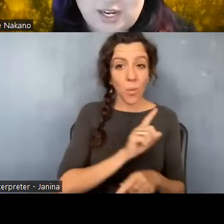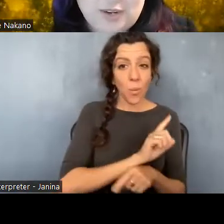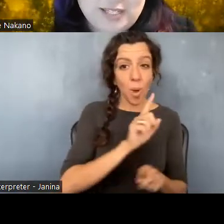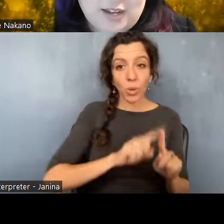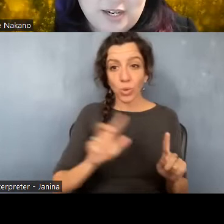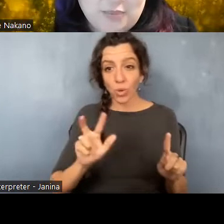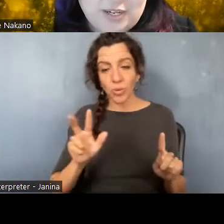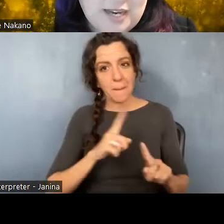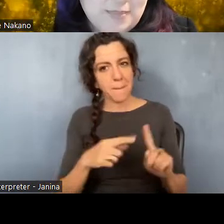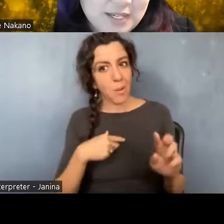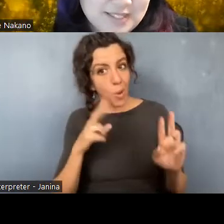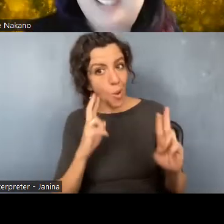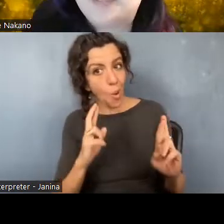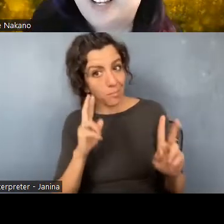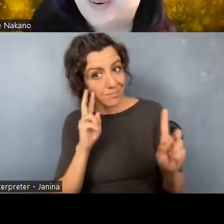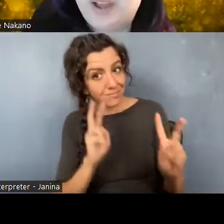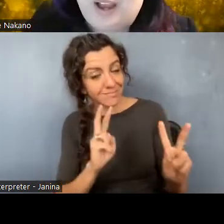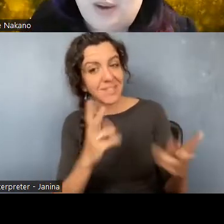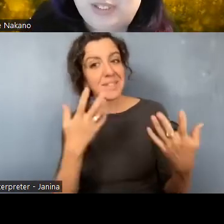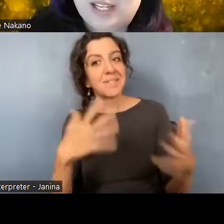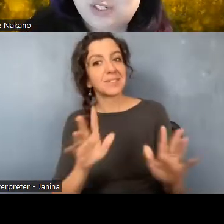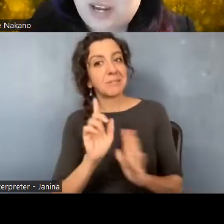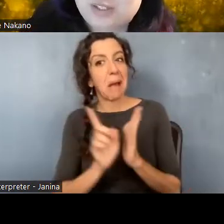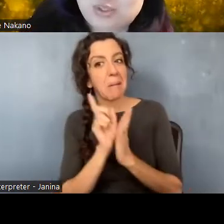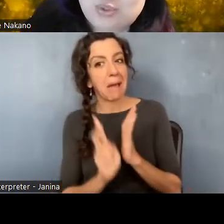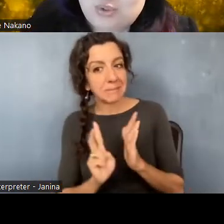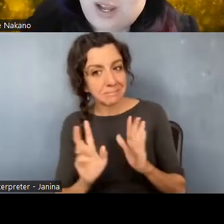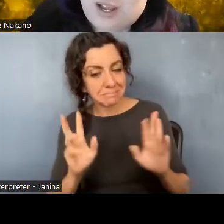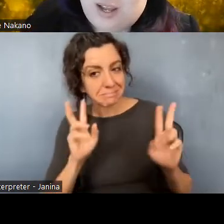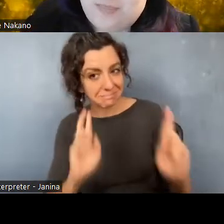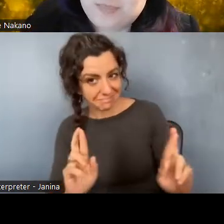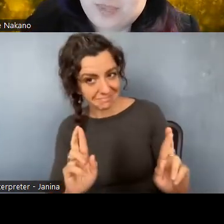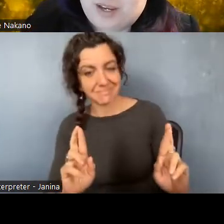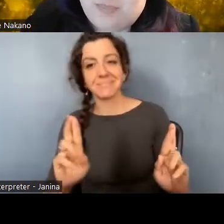to try to get you guys out of here within 90 minutes. So we'd like to try to